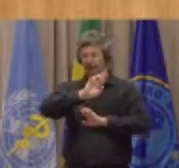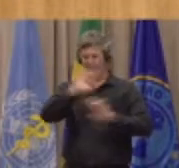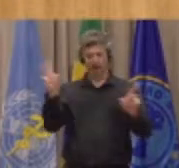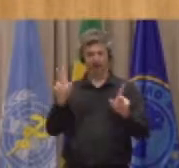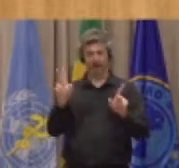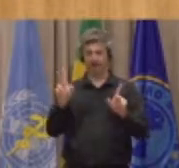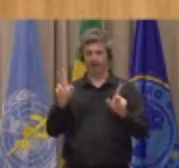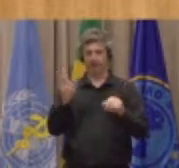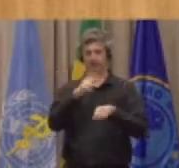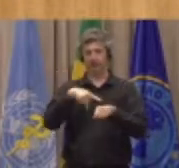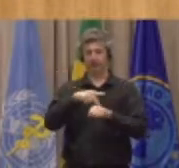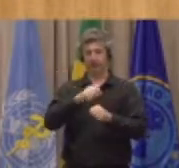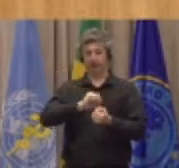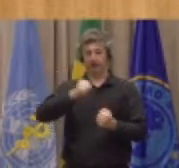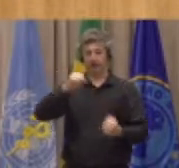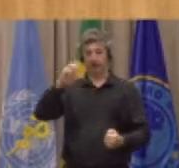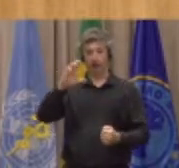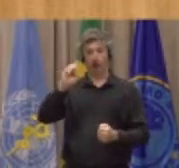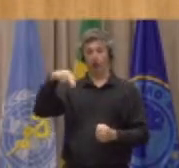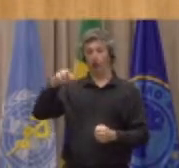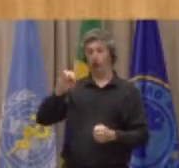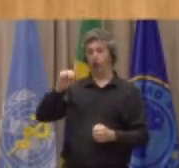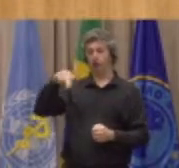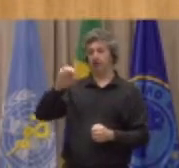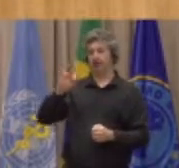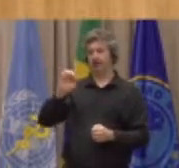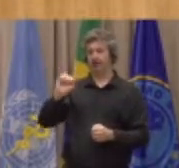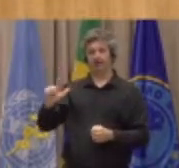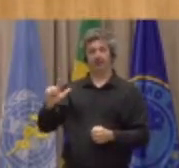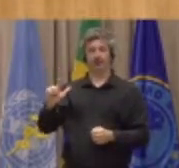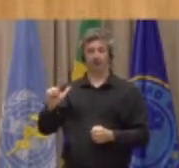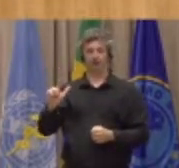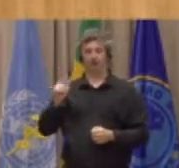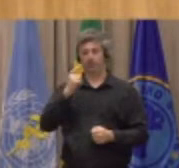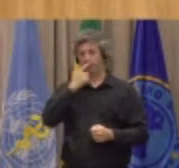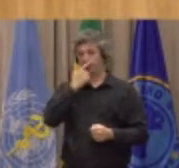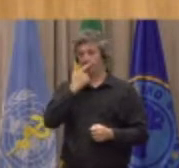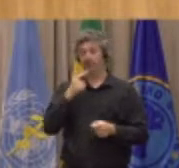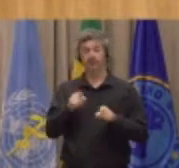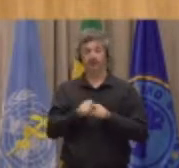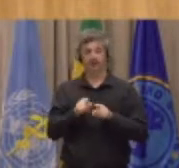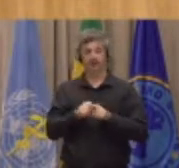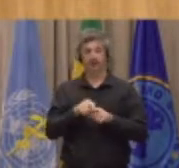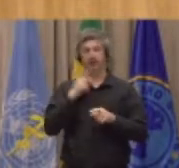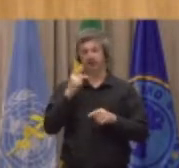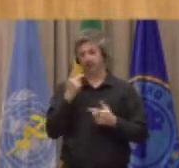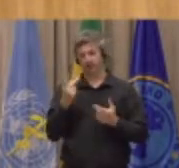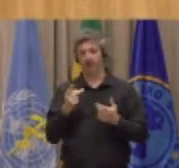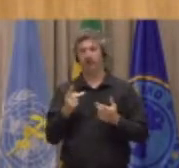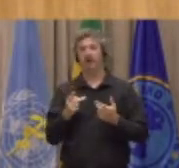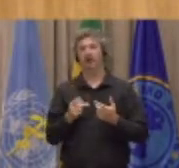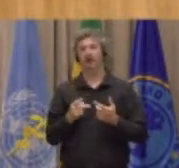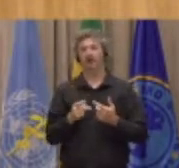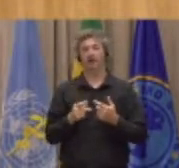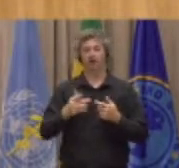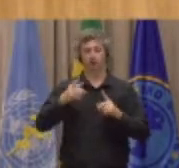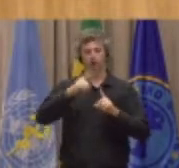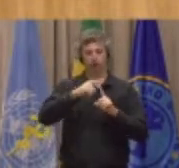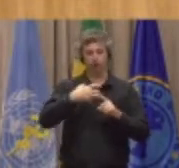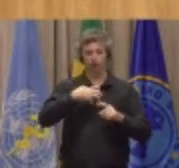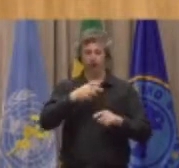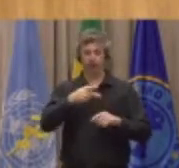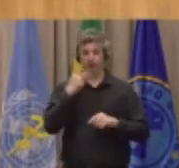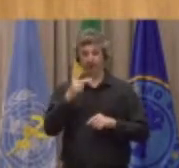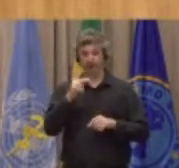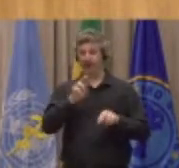diversity of regions as the size as a continent. So the clinic narrative is different in